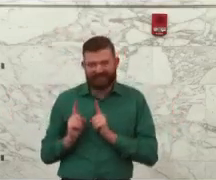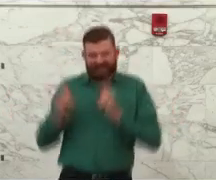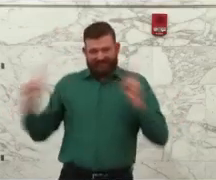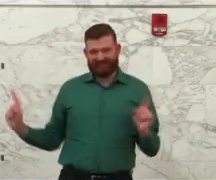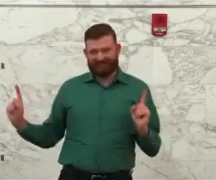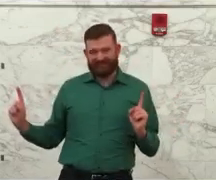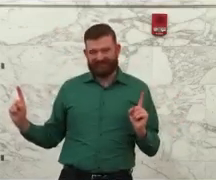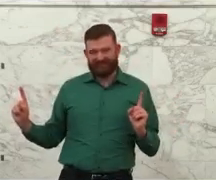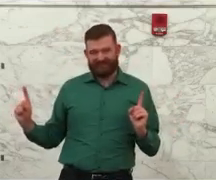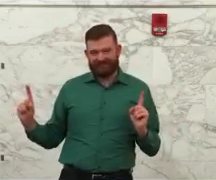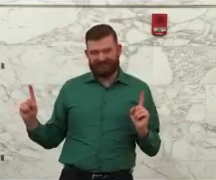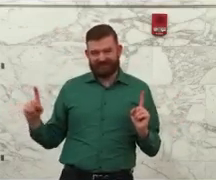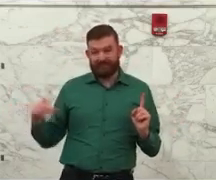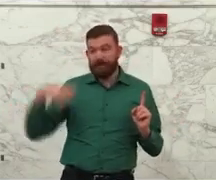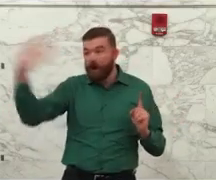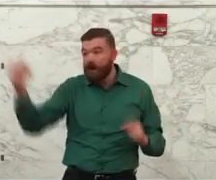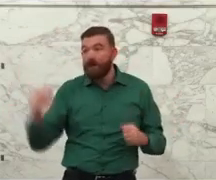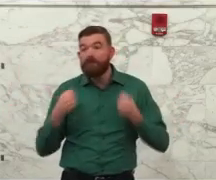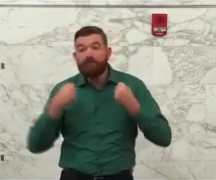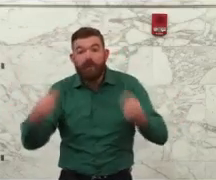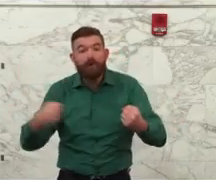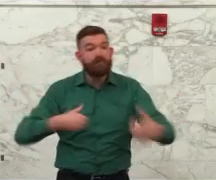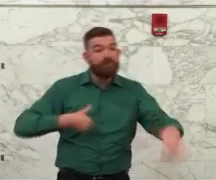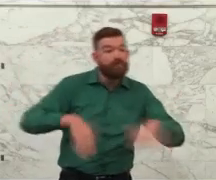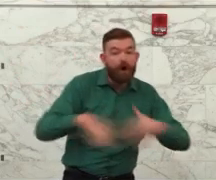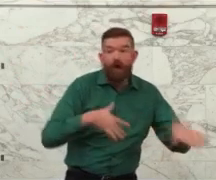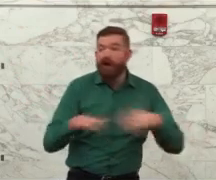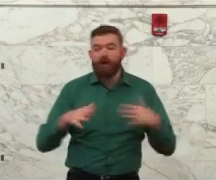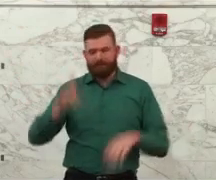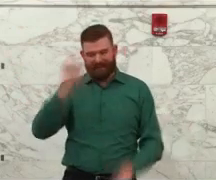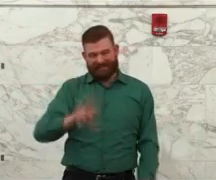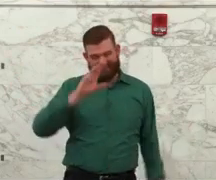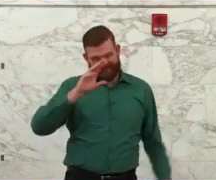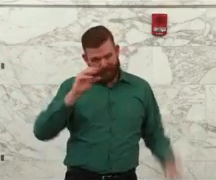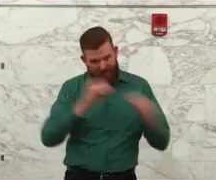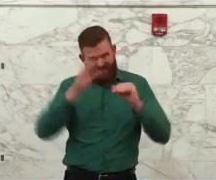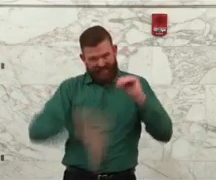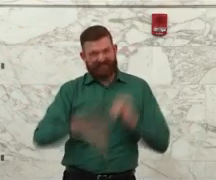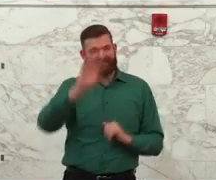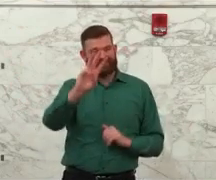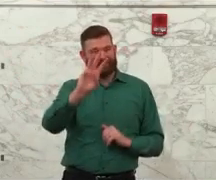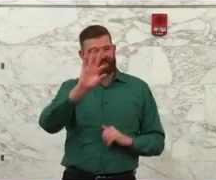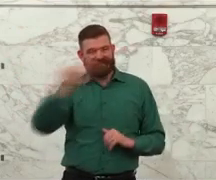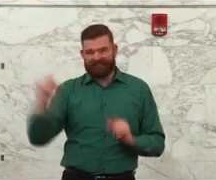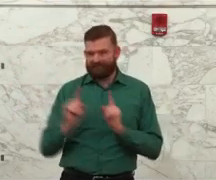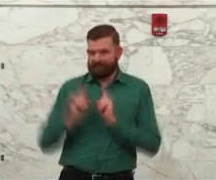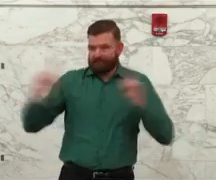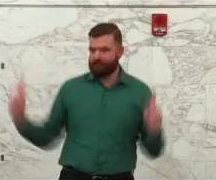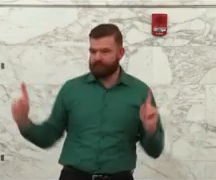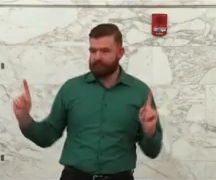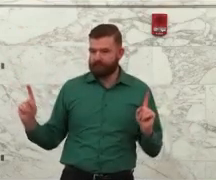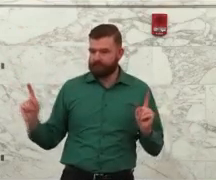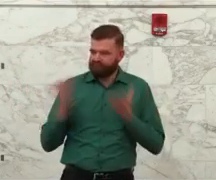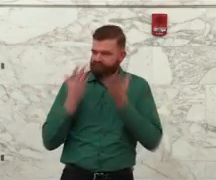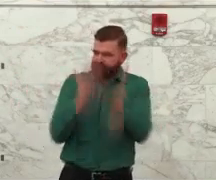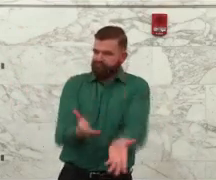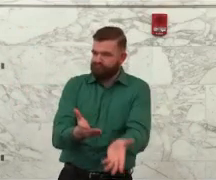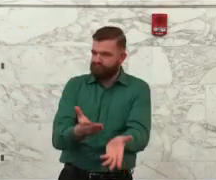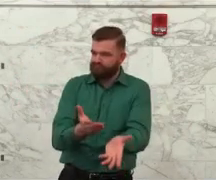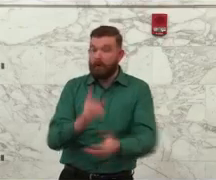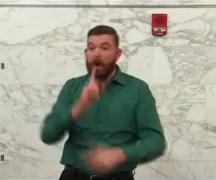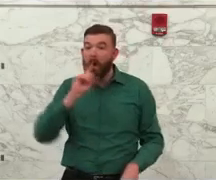out. Again, 6 feet is the amount of distance that is broadly recommended. But if